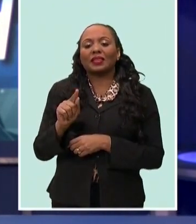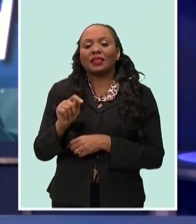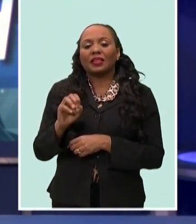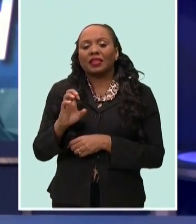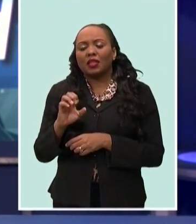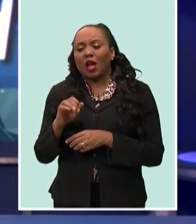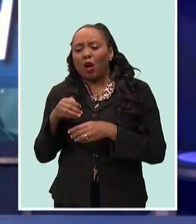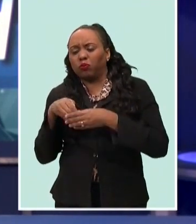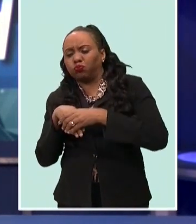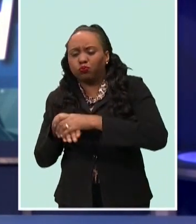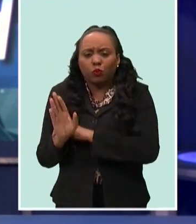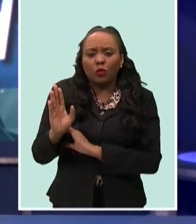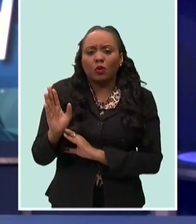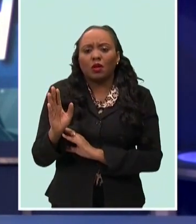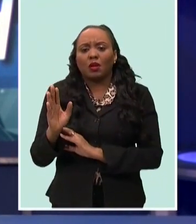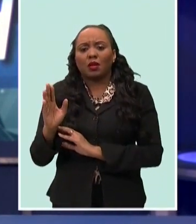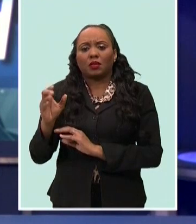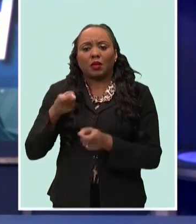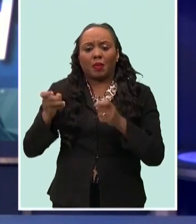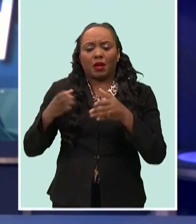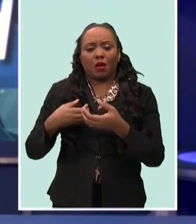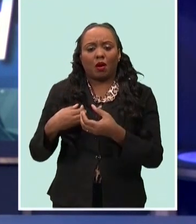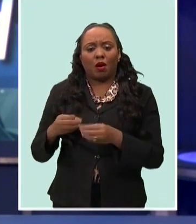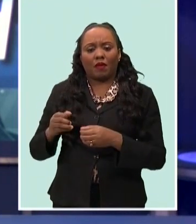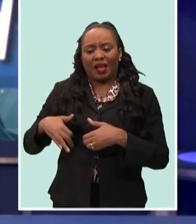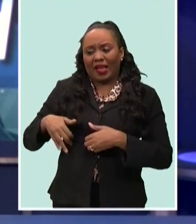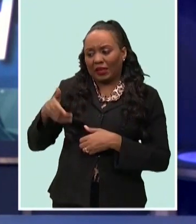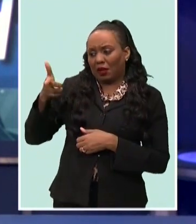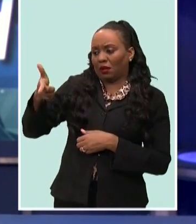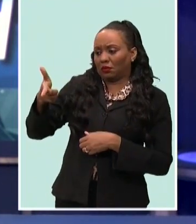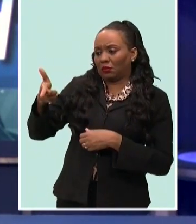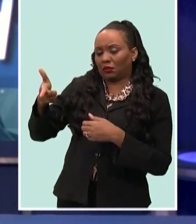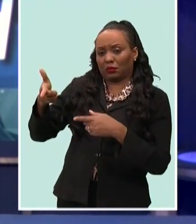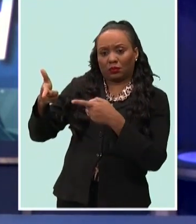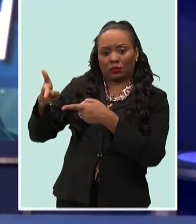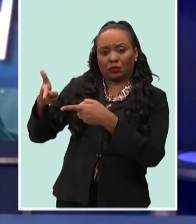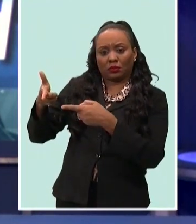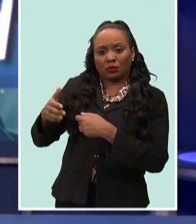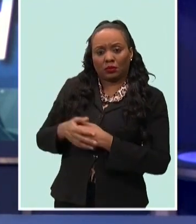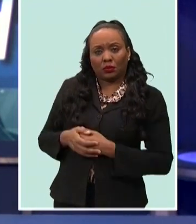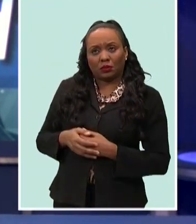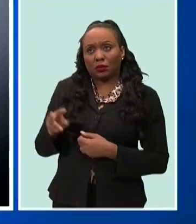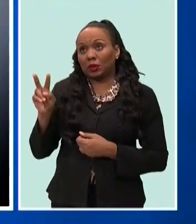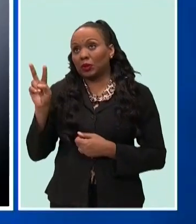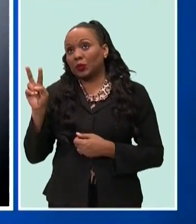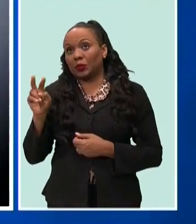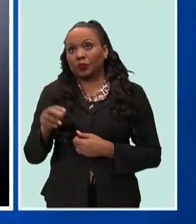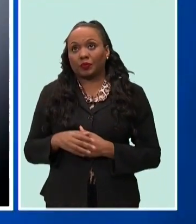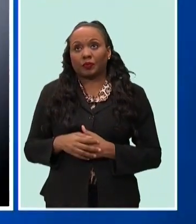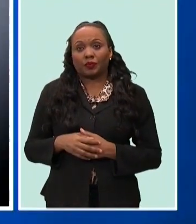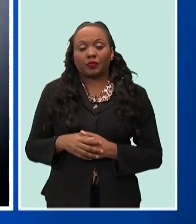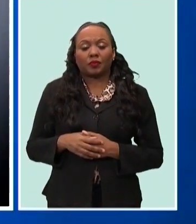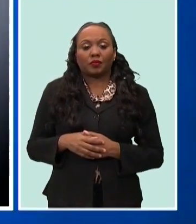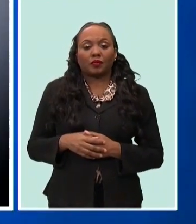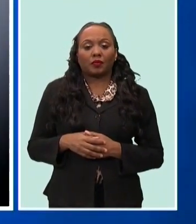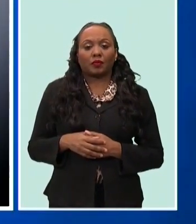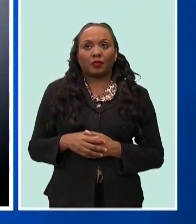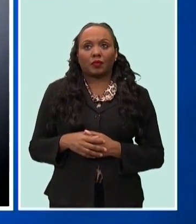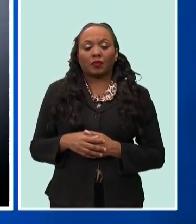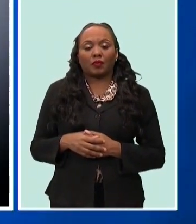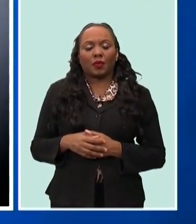manager's office and held him up at gunpoint. And we get more from Channel 5 Belize. Cameras inside this Puma